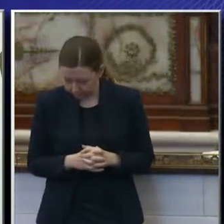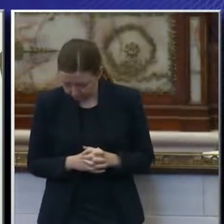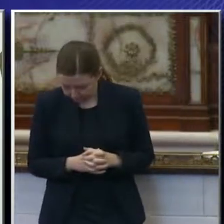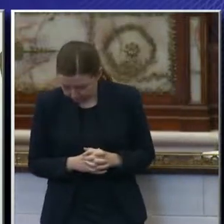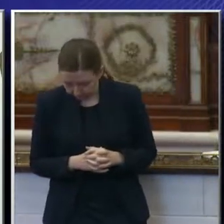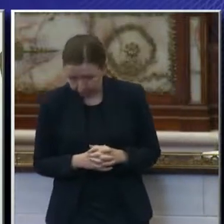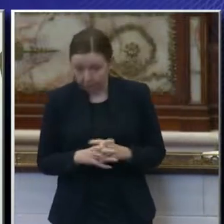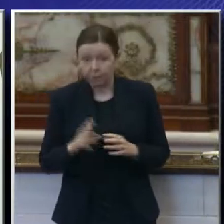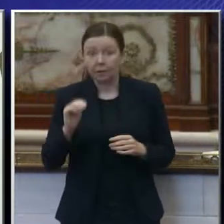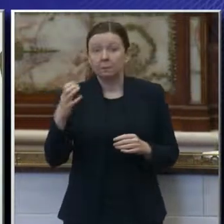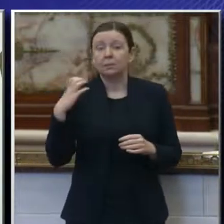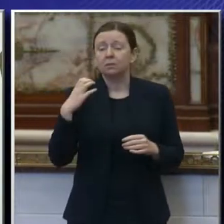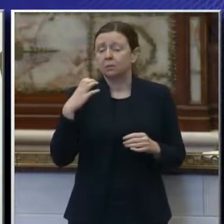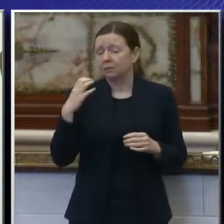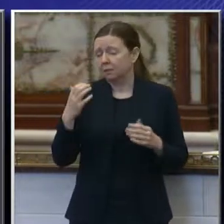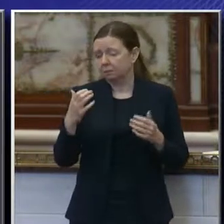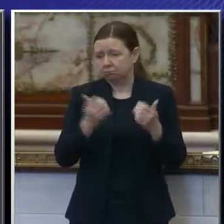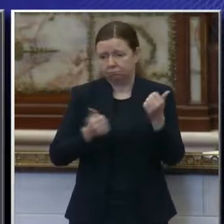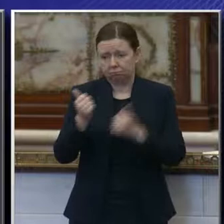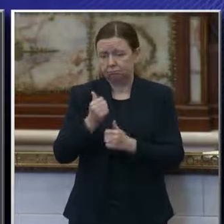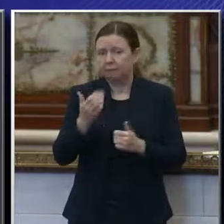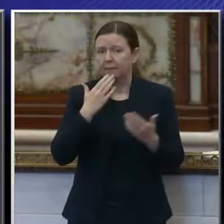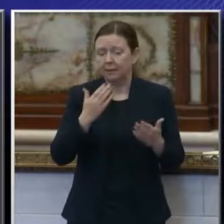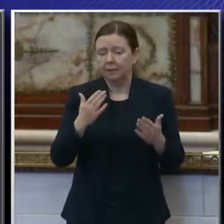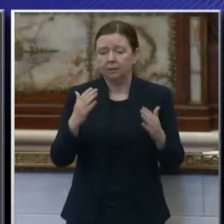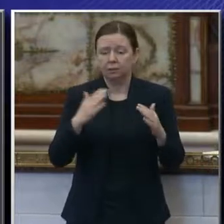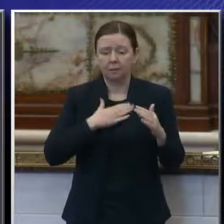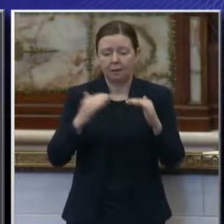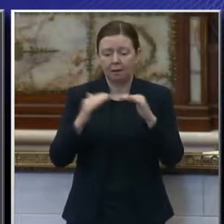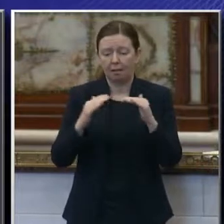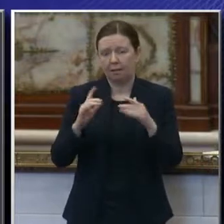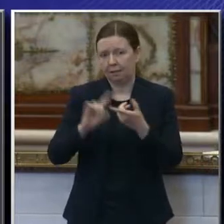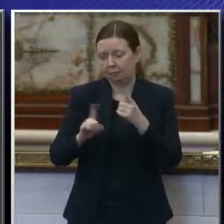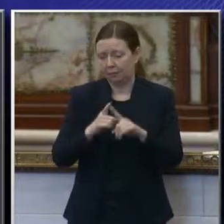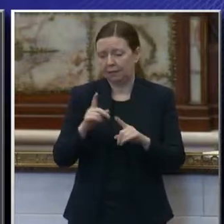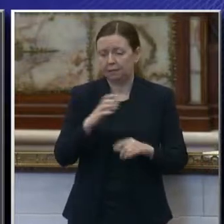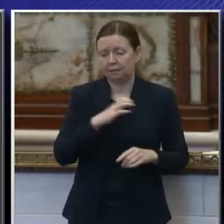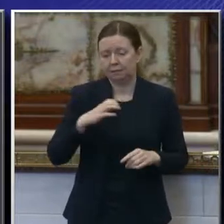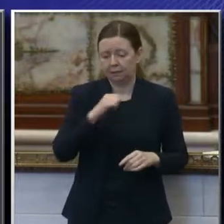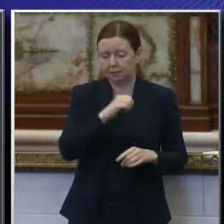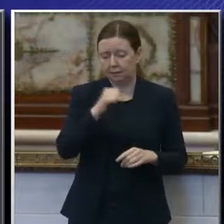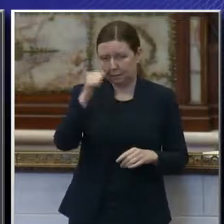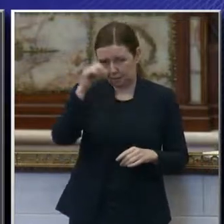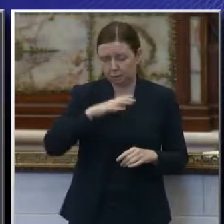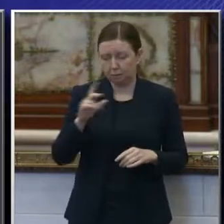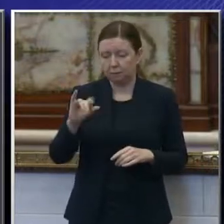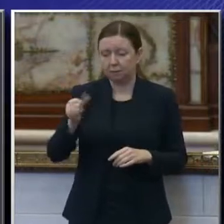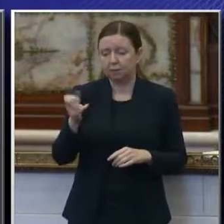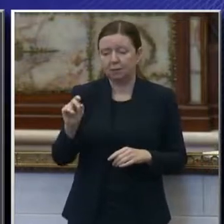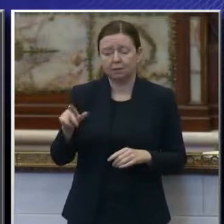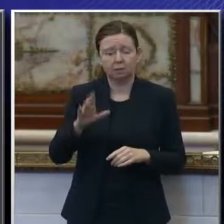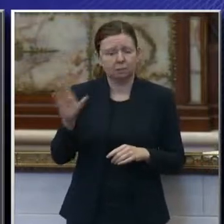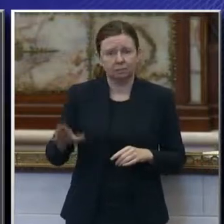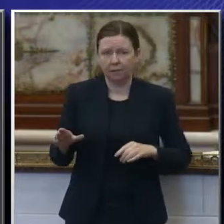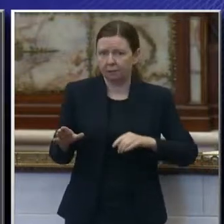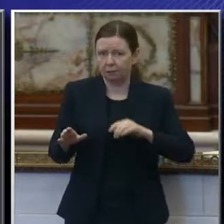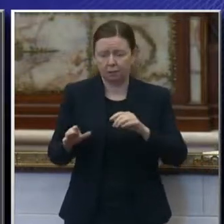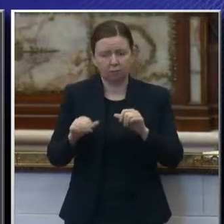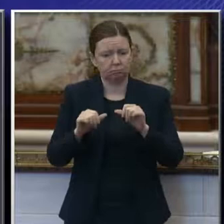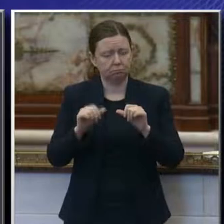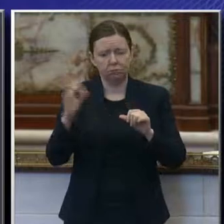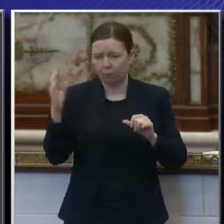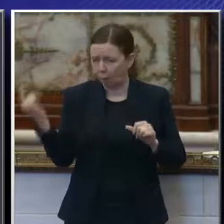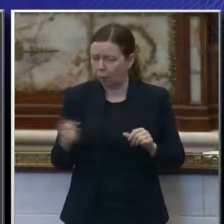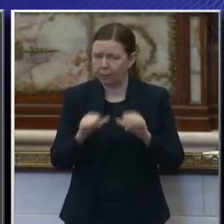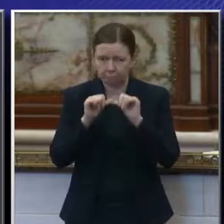Mr. Chairman, thank you, and to my colleague and friend, Councilman Johnson, you have never wavered on any of these issues,